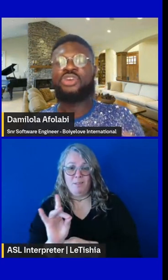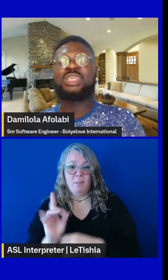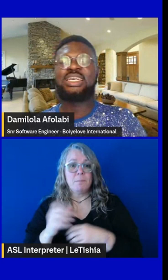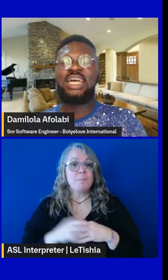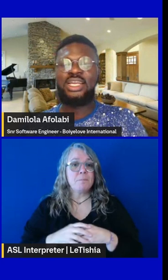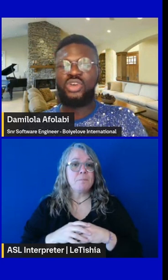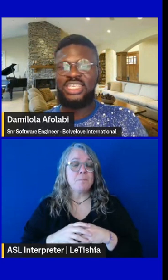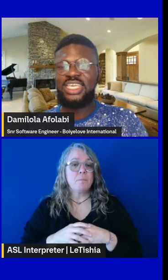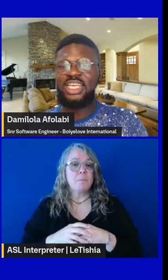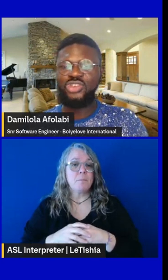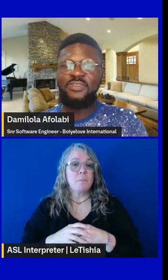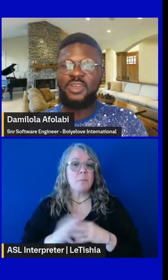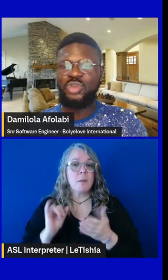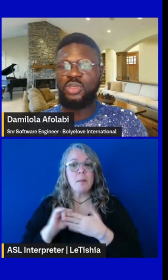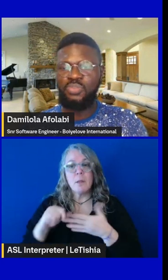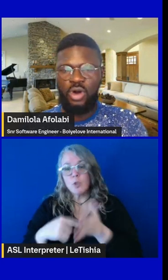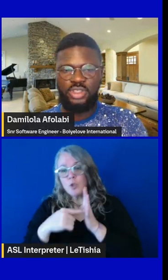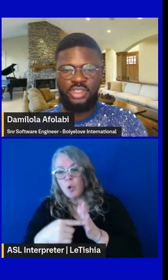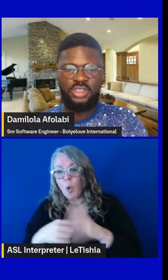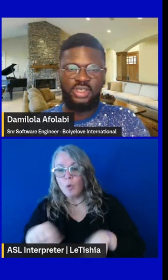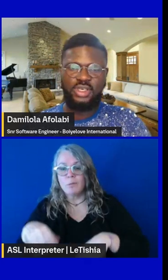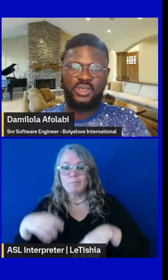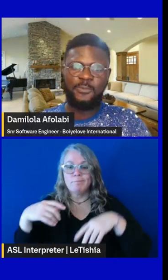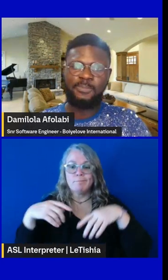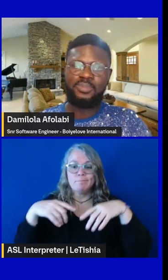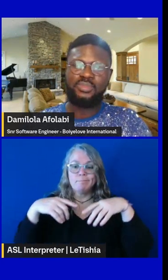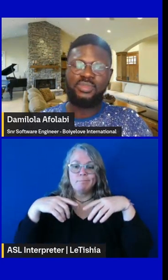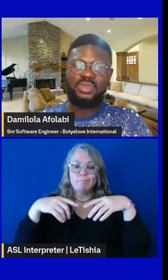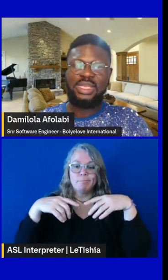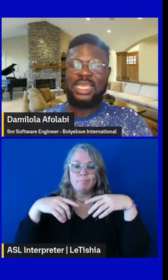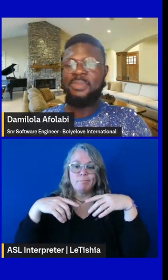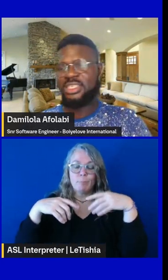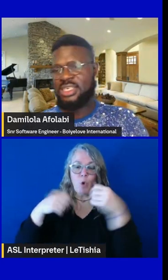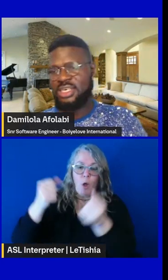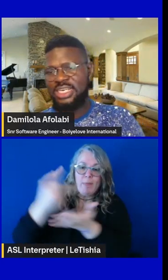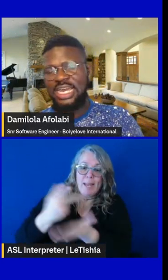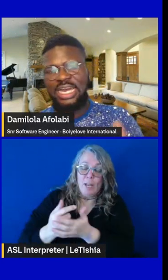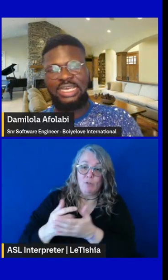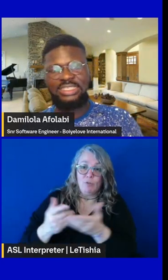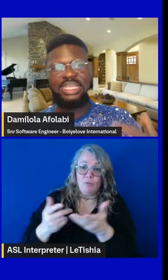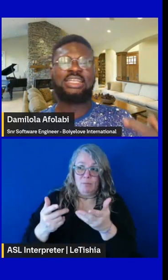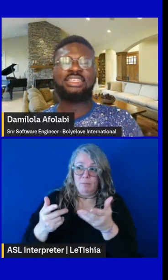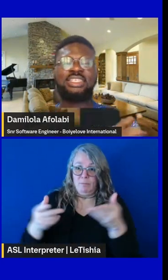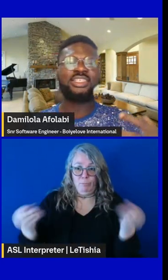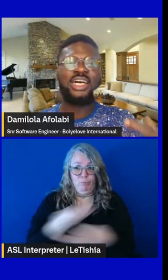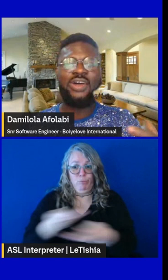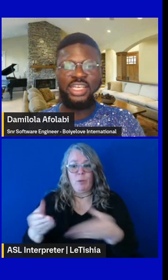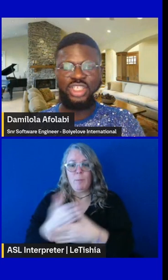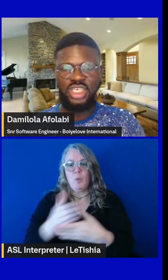ensuring encrypted and authenticated traffic between pods. Like